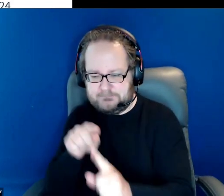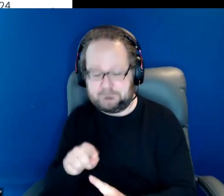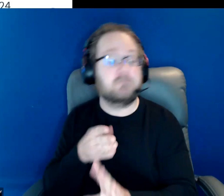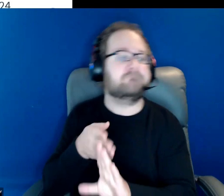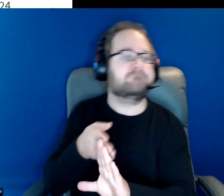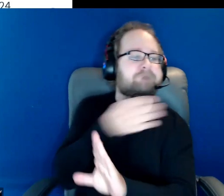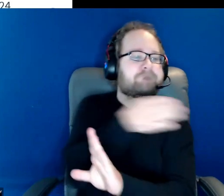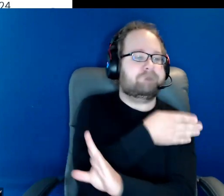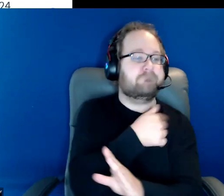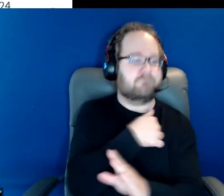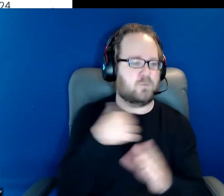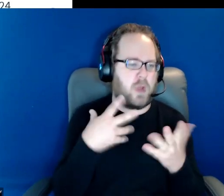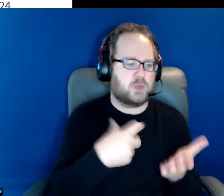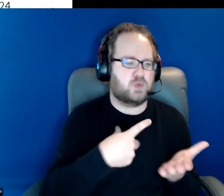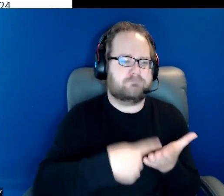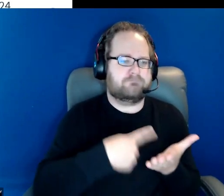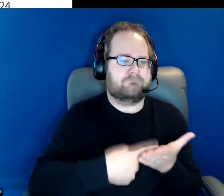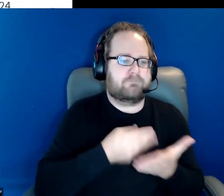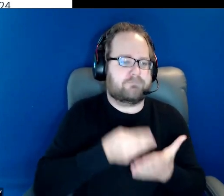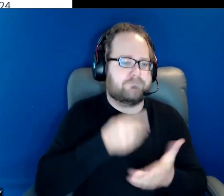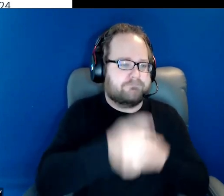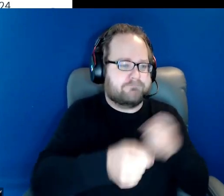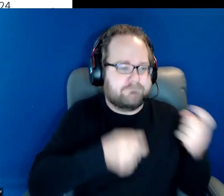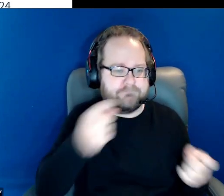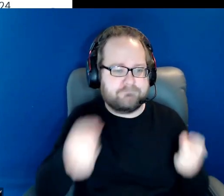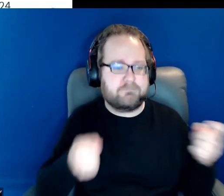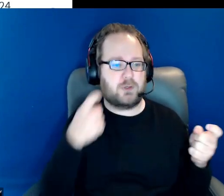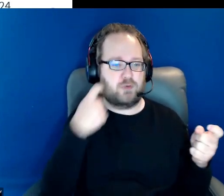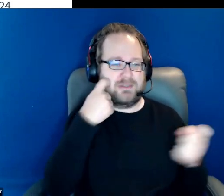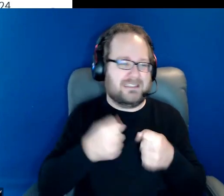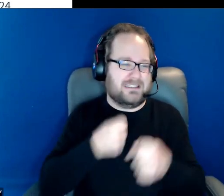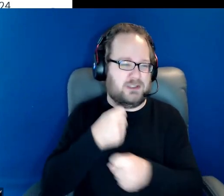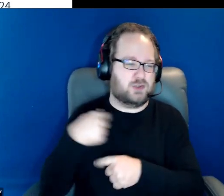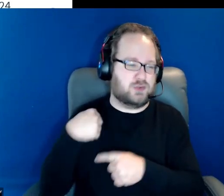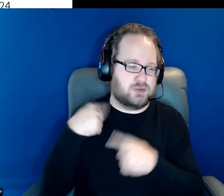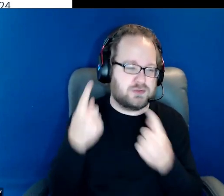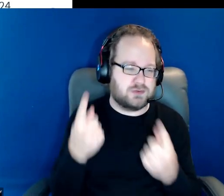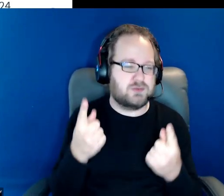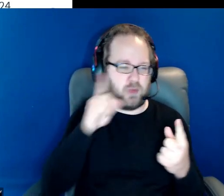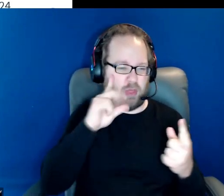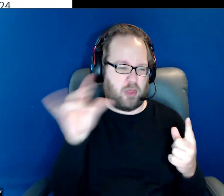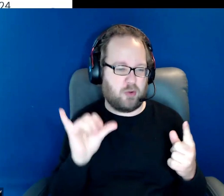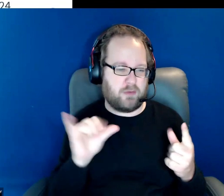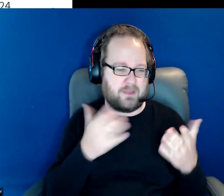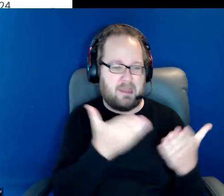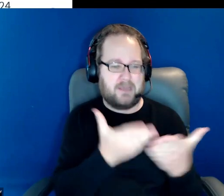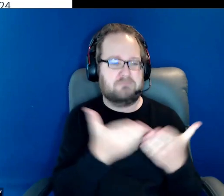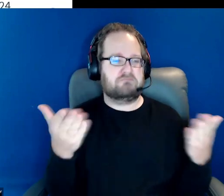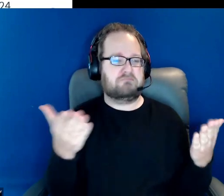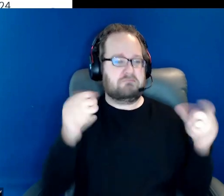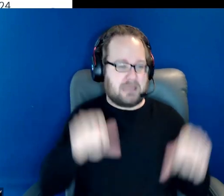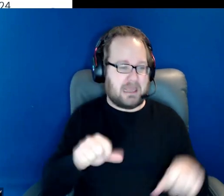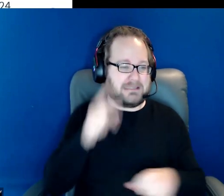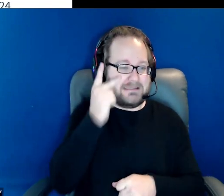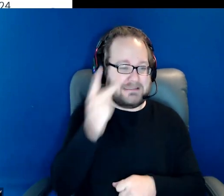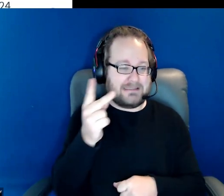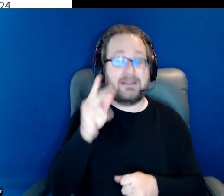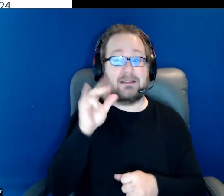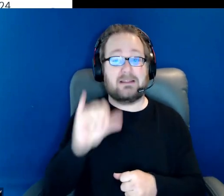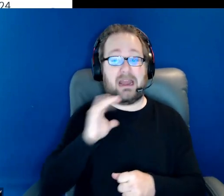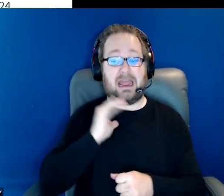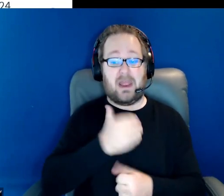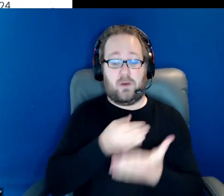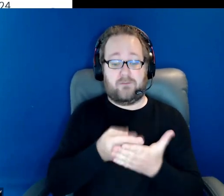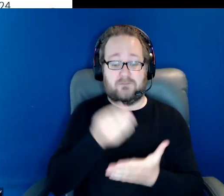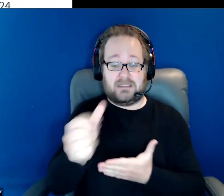the allocation of LIHEAP funds in recent years. So as you can see, the allocation for funding during the last federal fiscal year has decreased by about